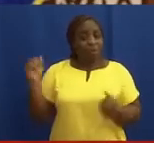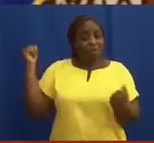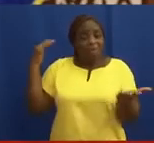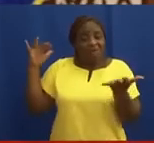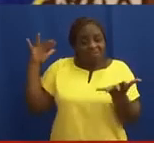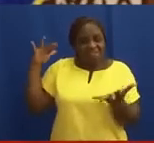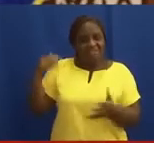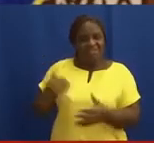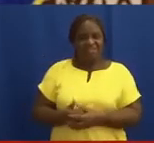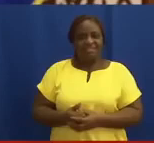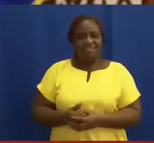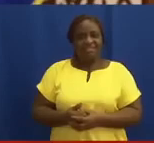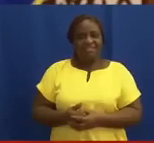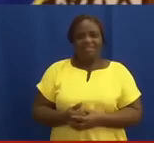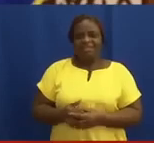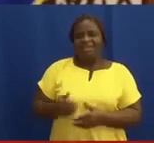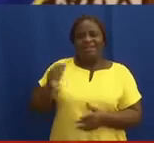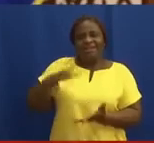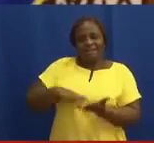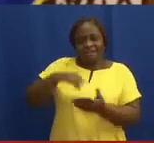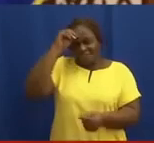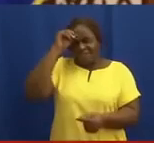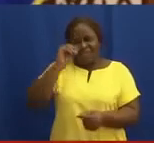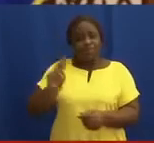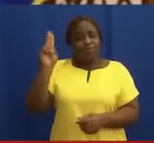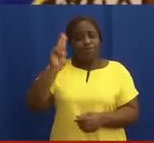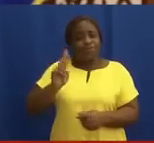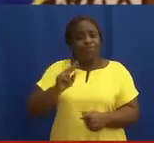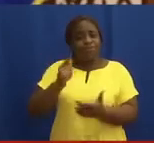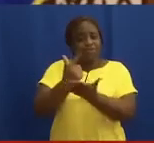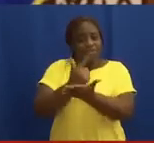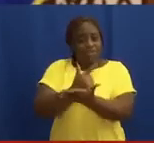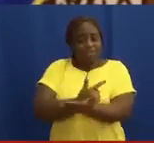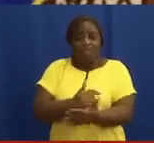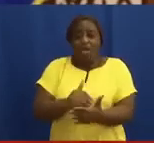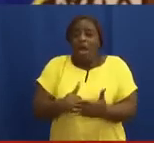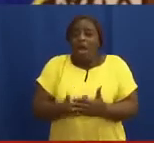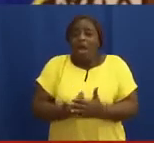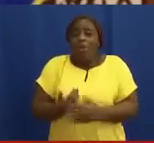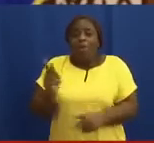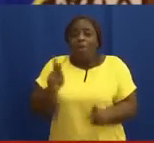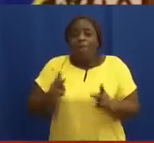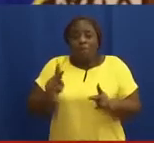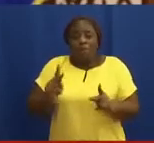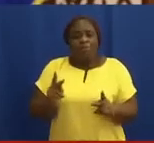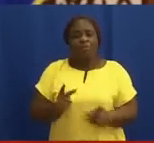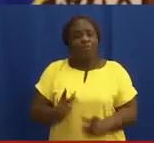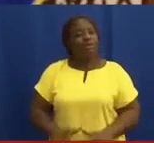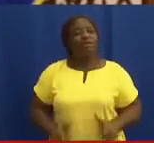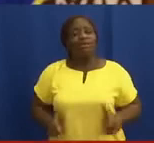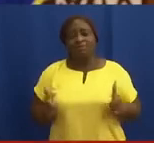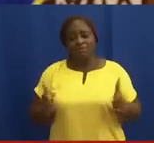hopefully learn some useful lessons about how other people are coping.